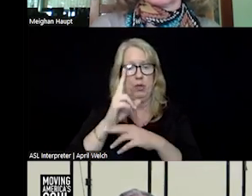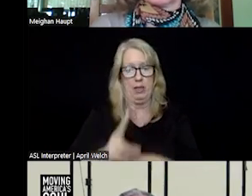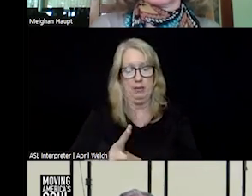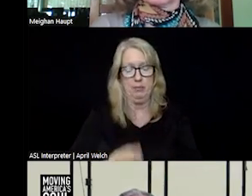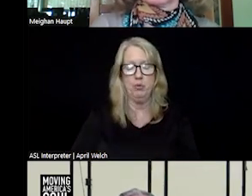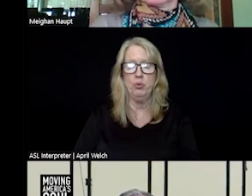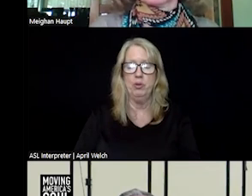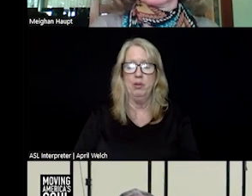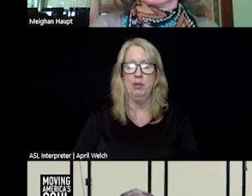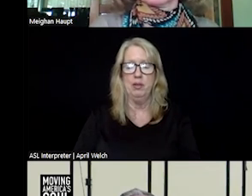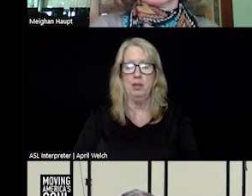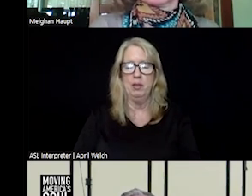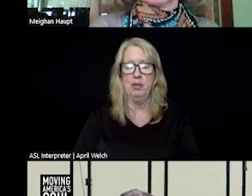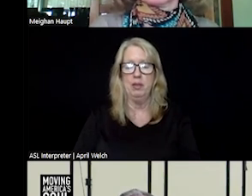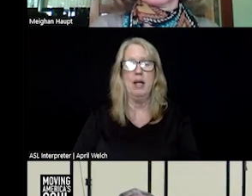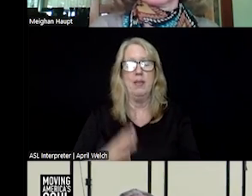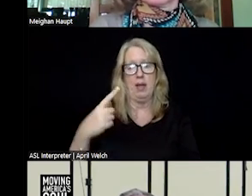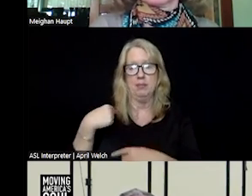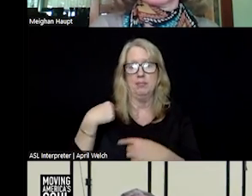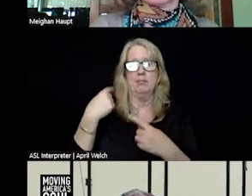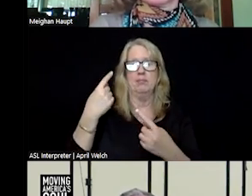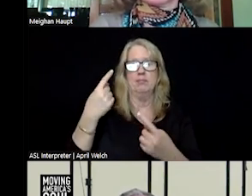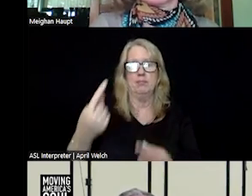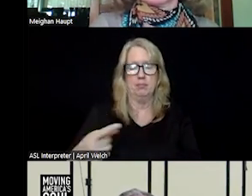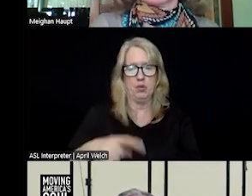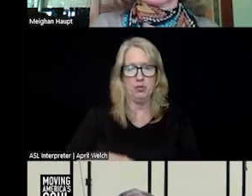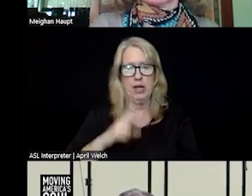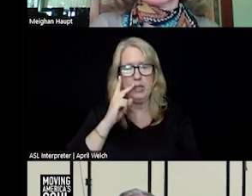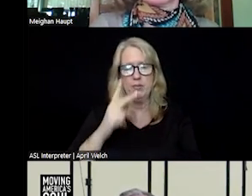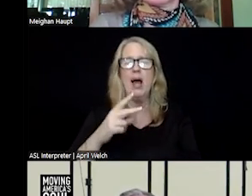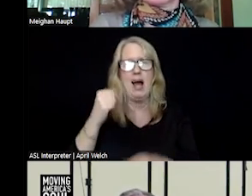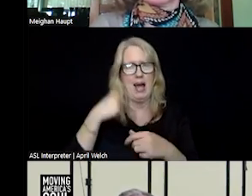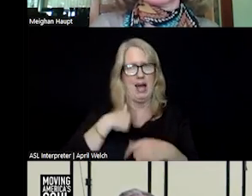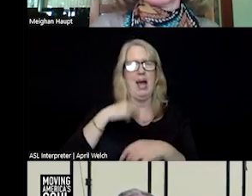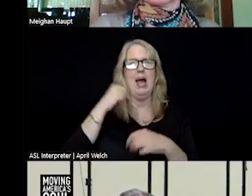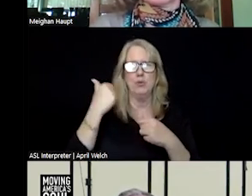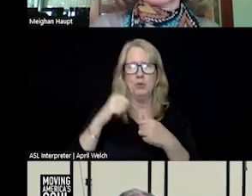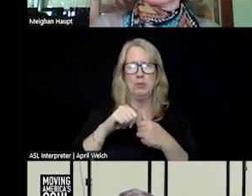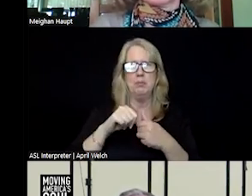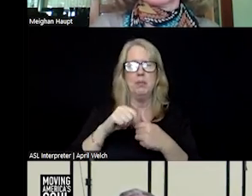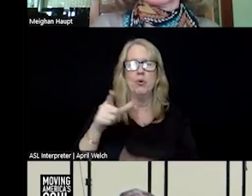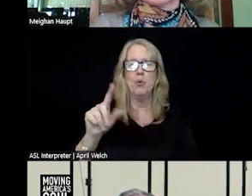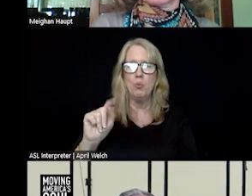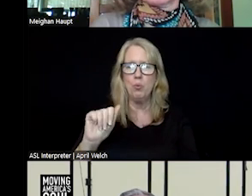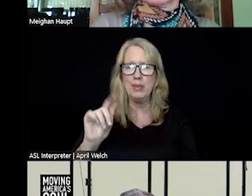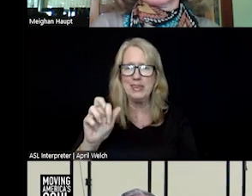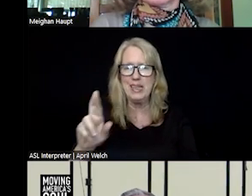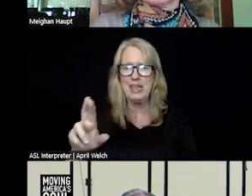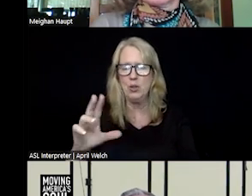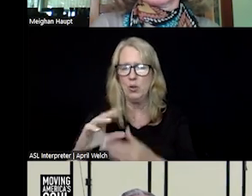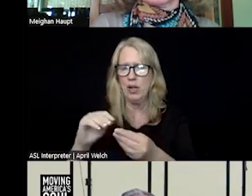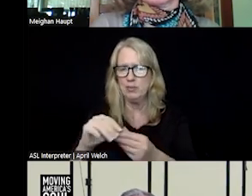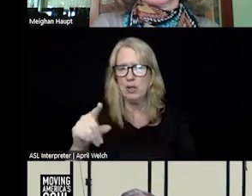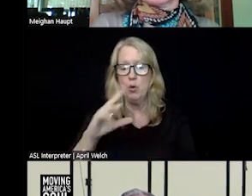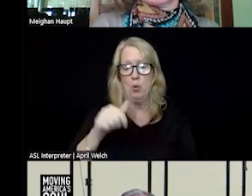think, and it has shown over time. I too remember kind of like what Taylor had touched on. Whenever I was